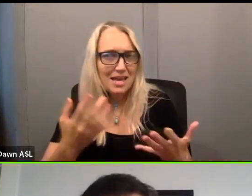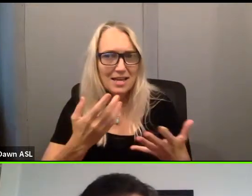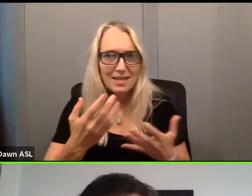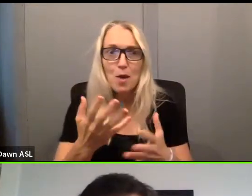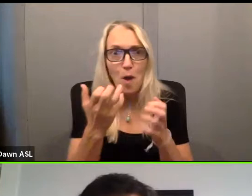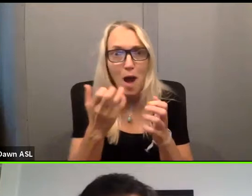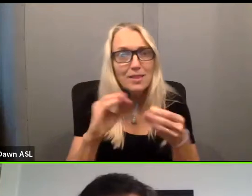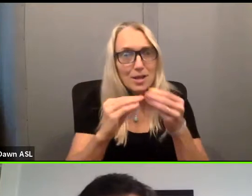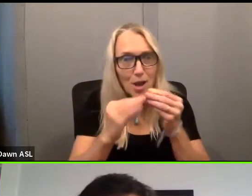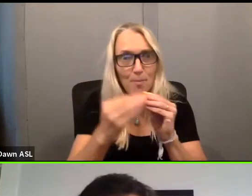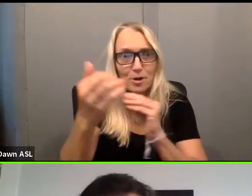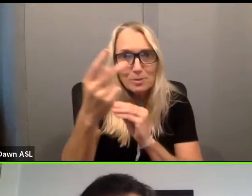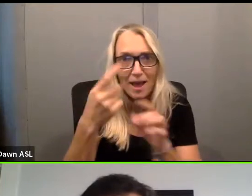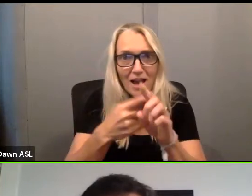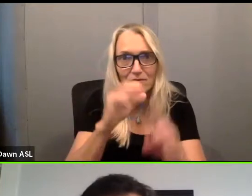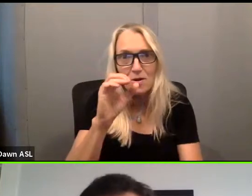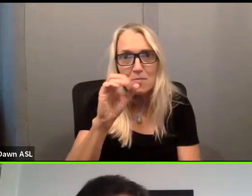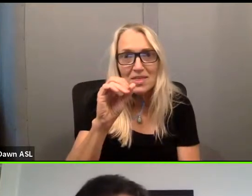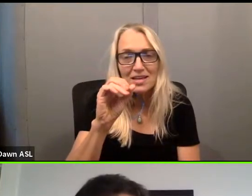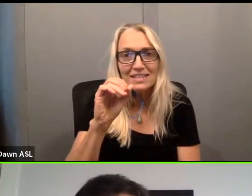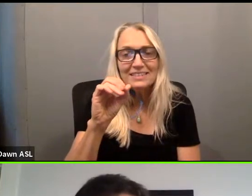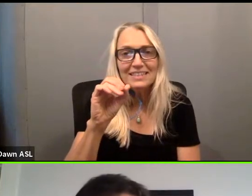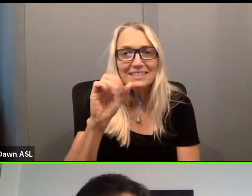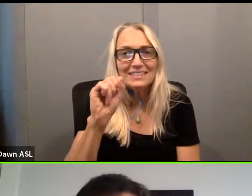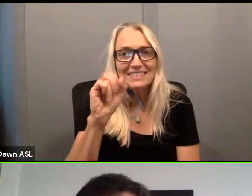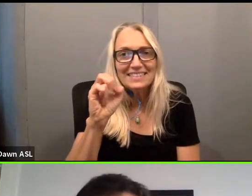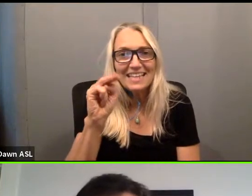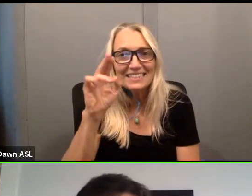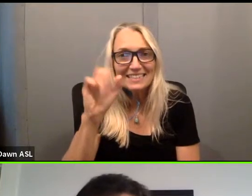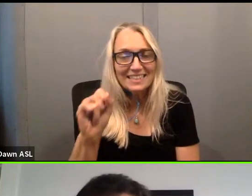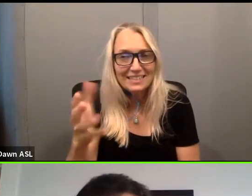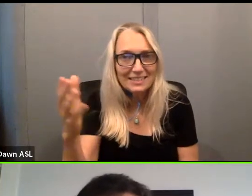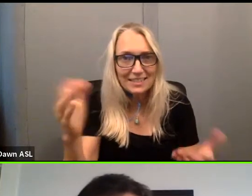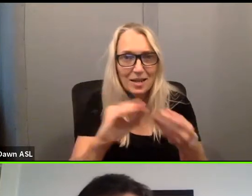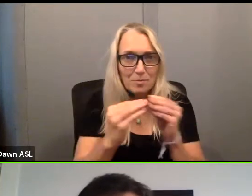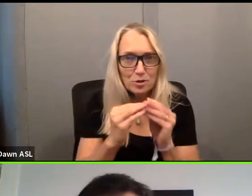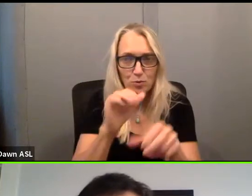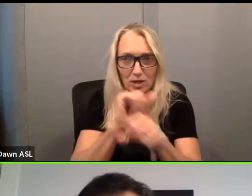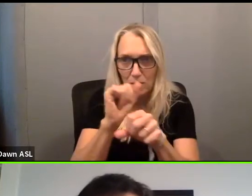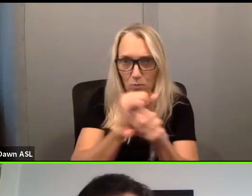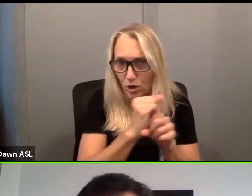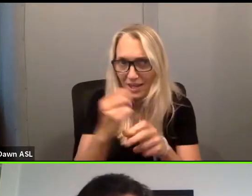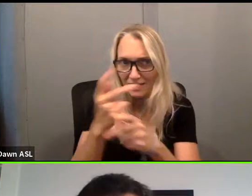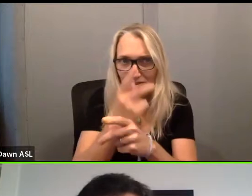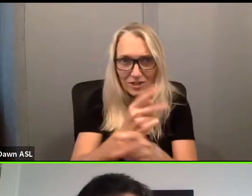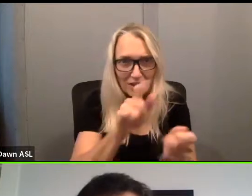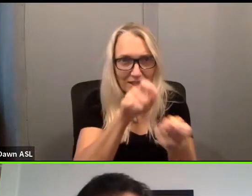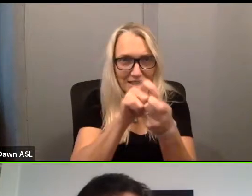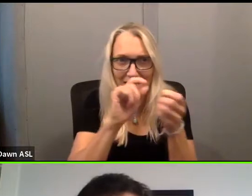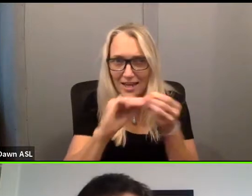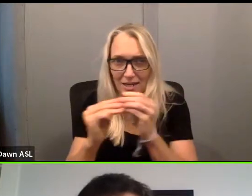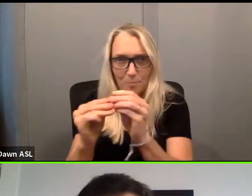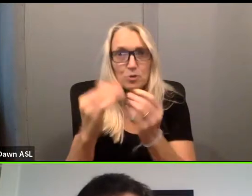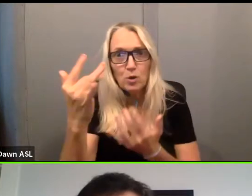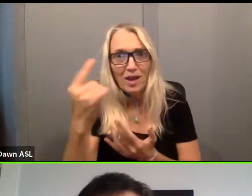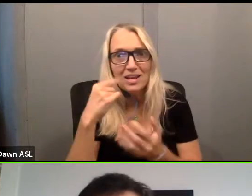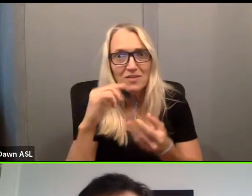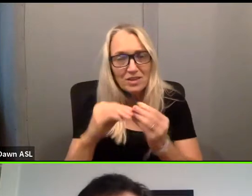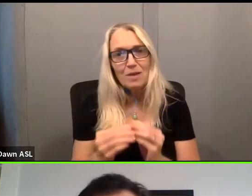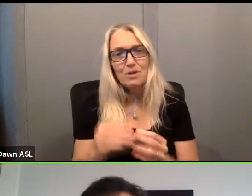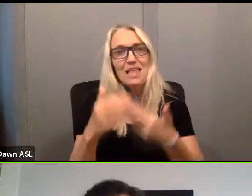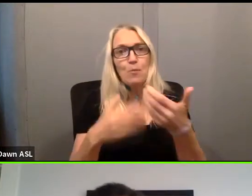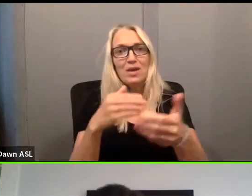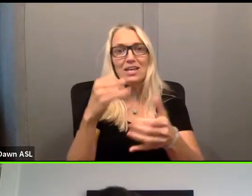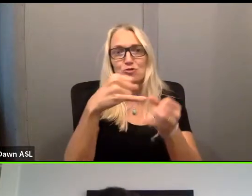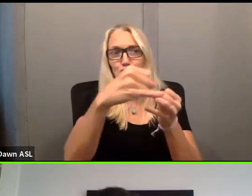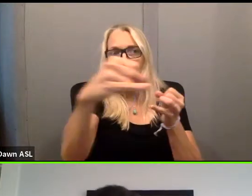census data later this month so that we can get to work and start to share drafts, which we'll be working toward in